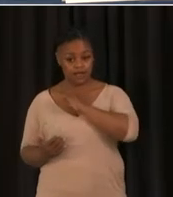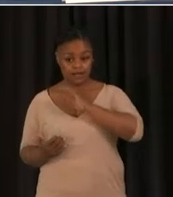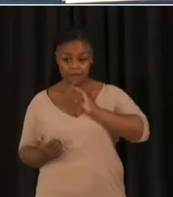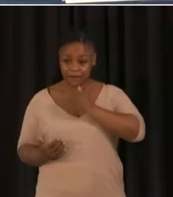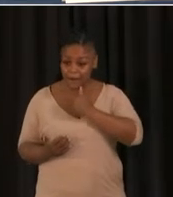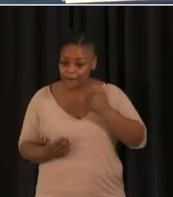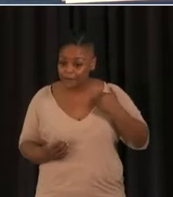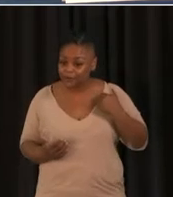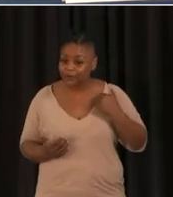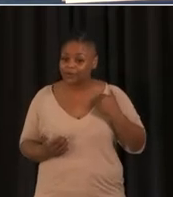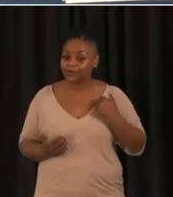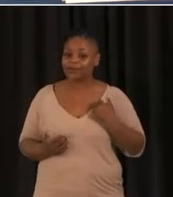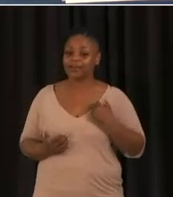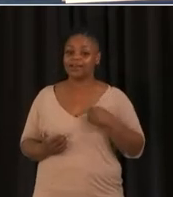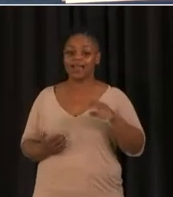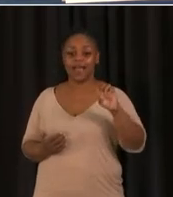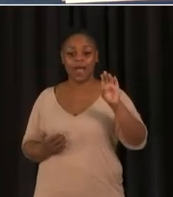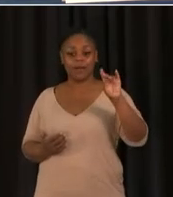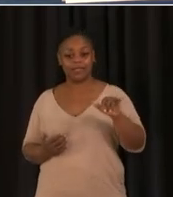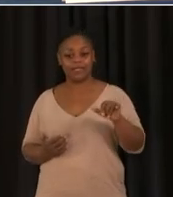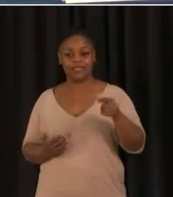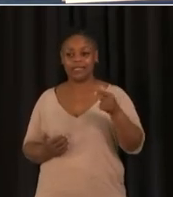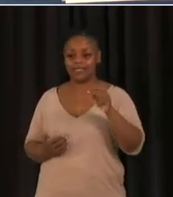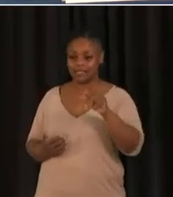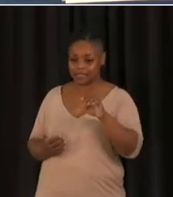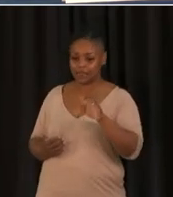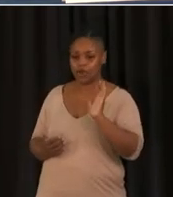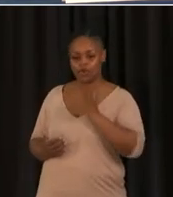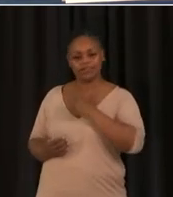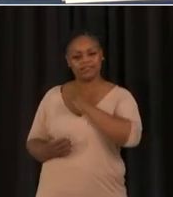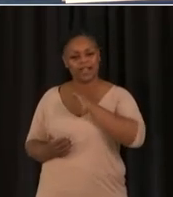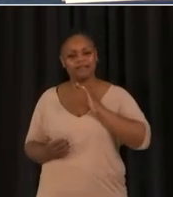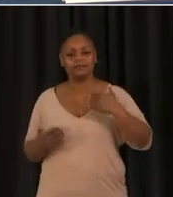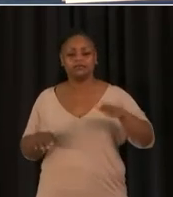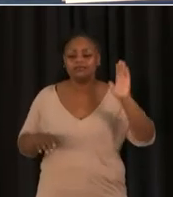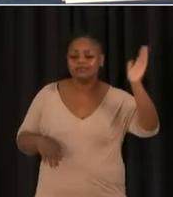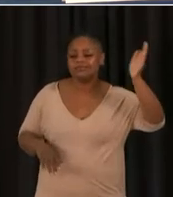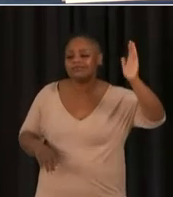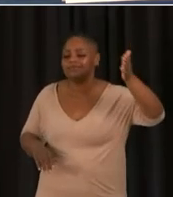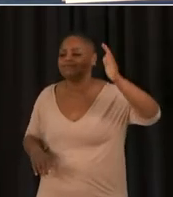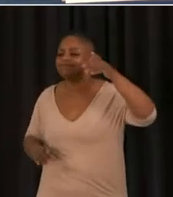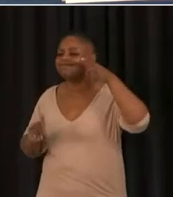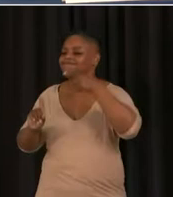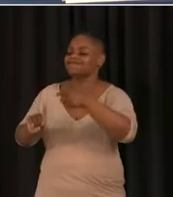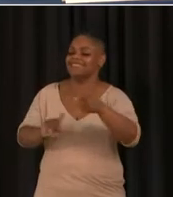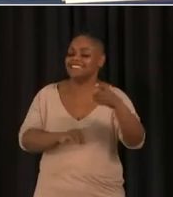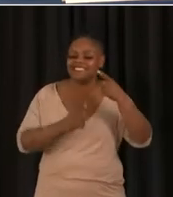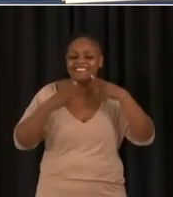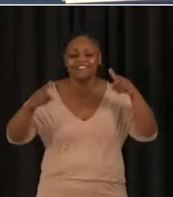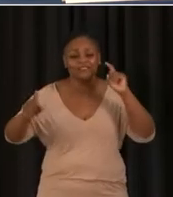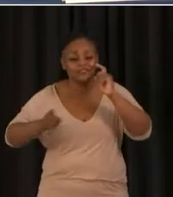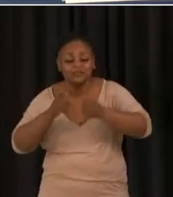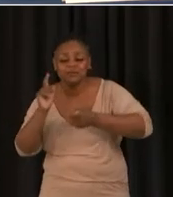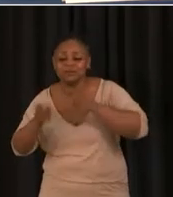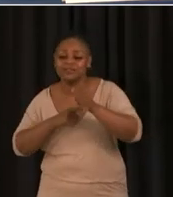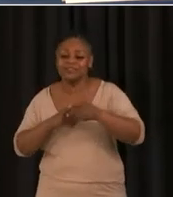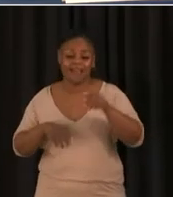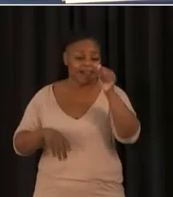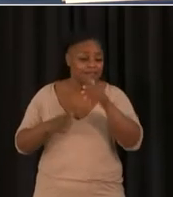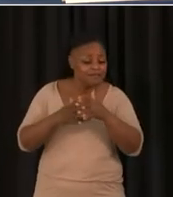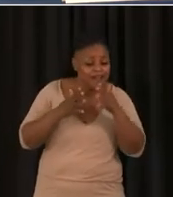to provide for savings for education and for auto loans, and so you'll hear more about the